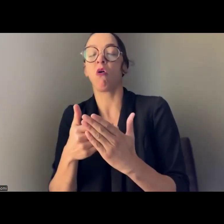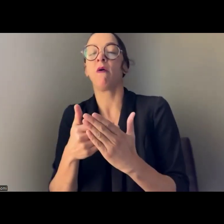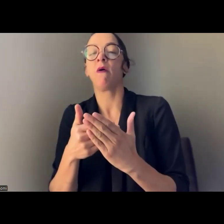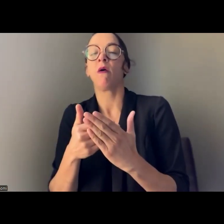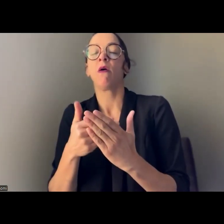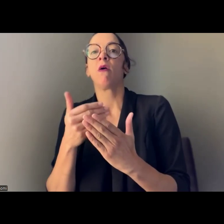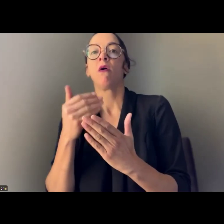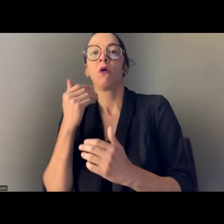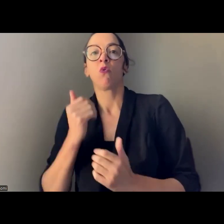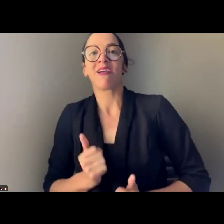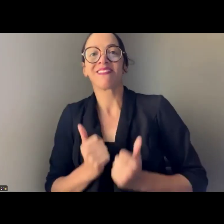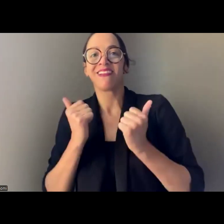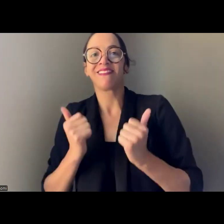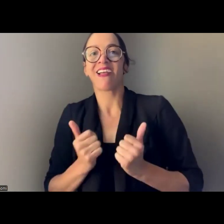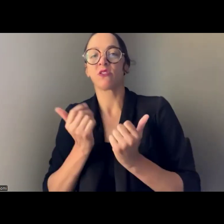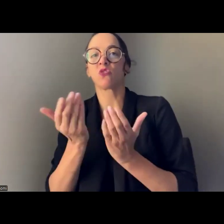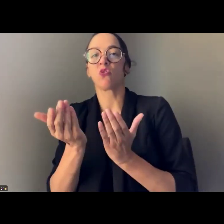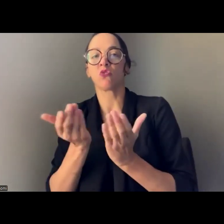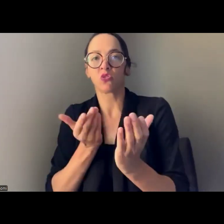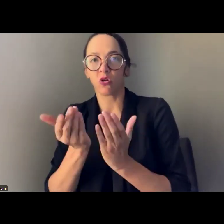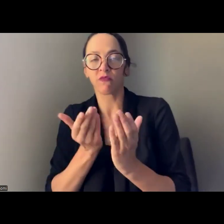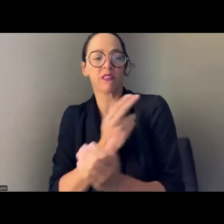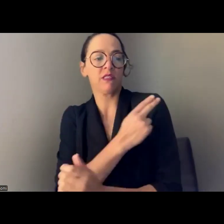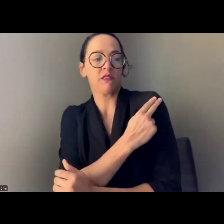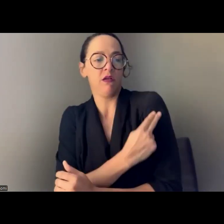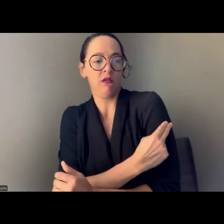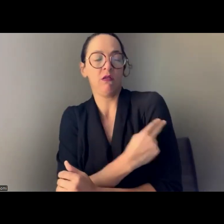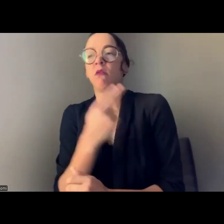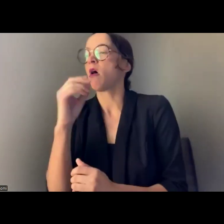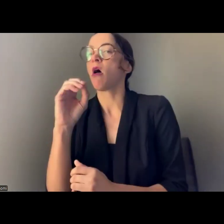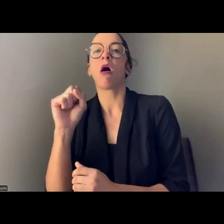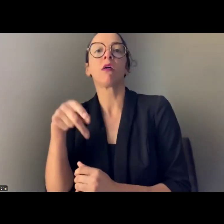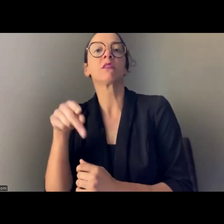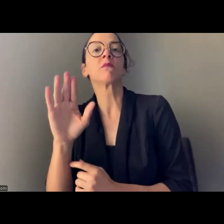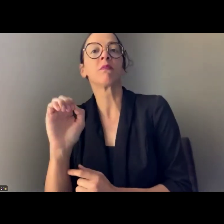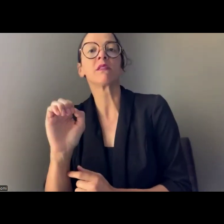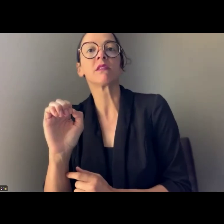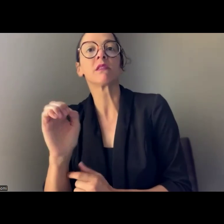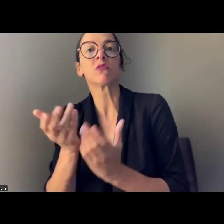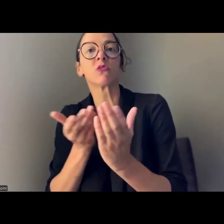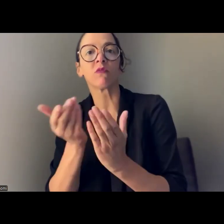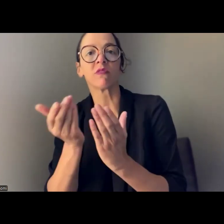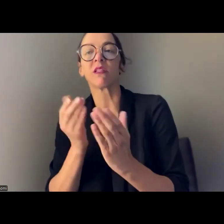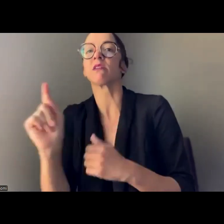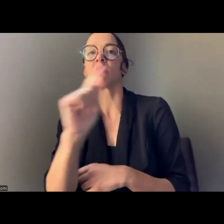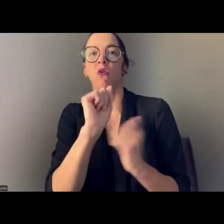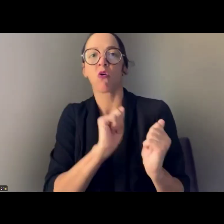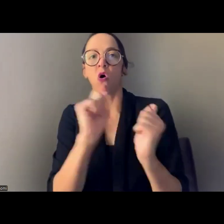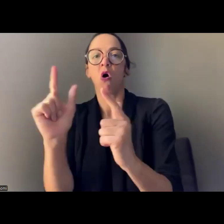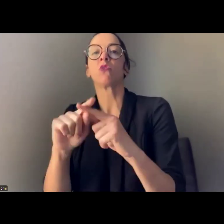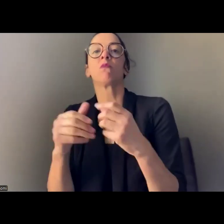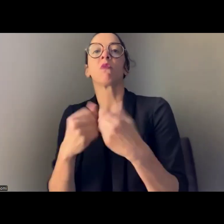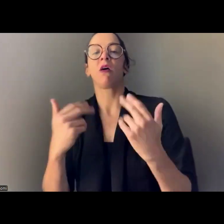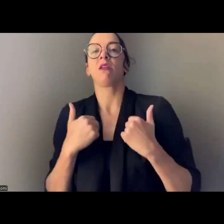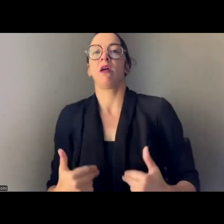hospices, home health agencies, anybody with a state license to provide healthcare, the minimum wage for all people employed